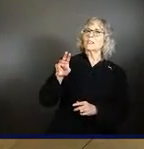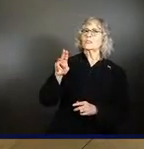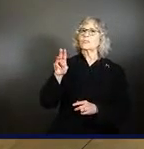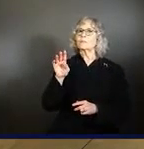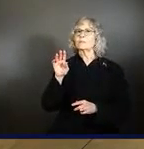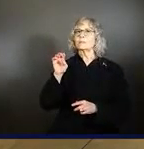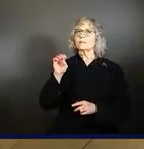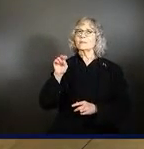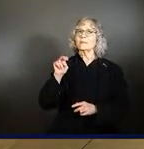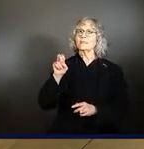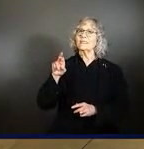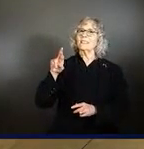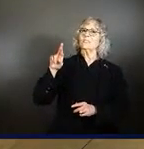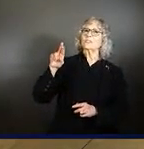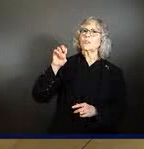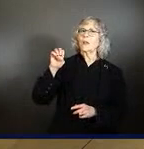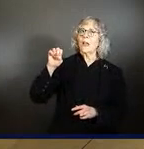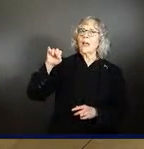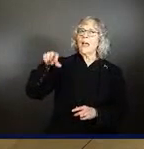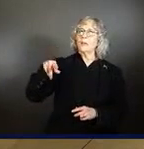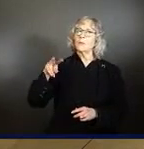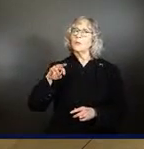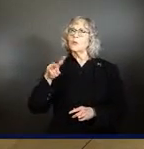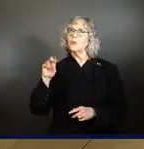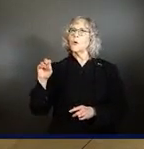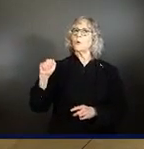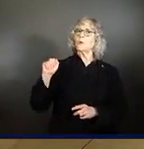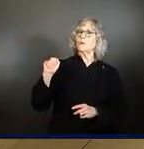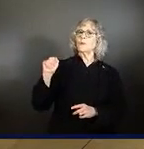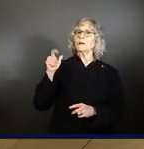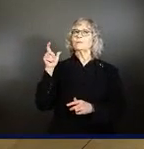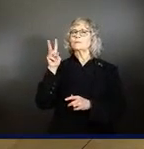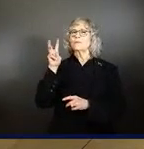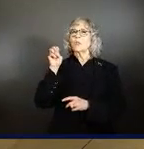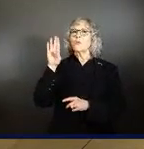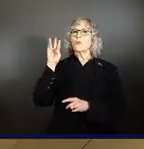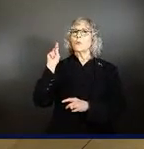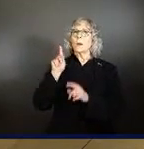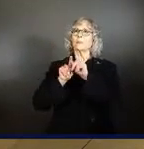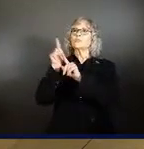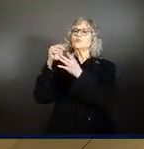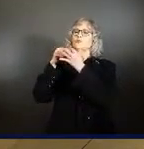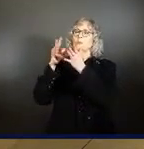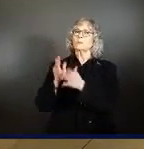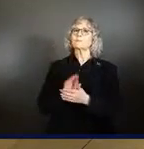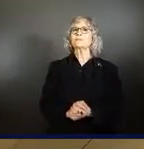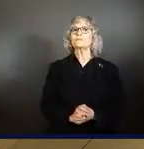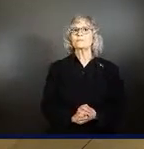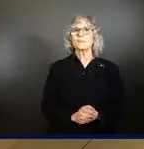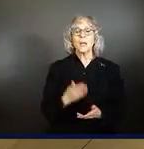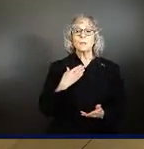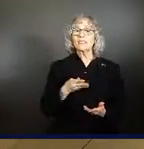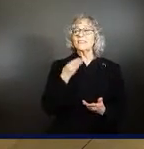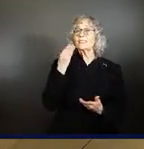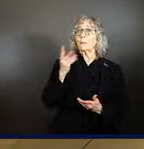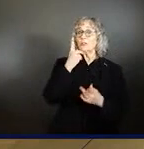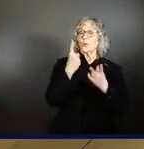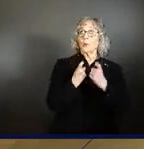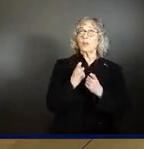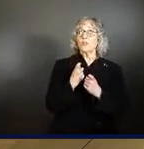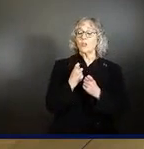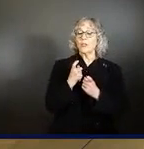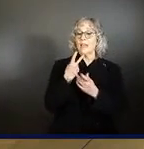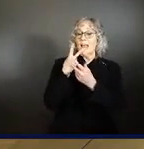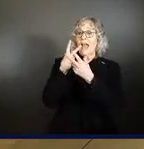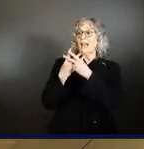keep taking some more of your questions online. If you're just tuning in with us, be sure to submit your questions using the hashtag #UnfoldTheUniverse